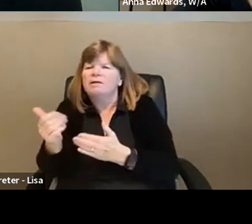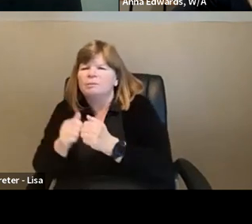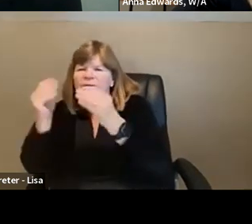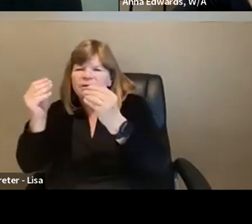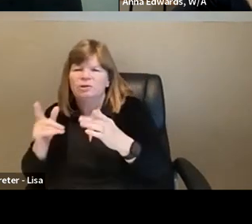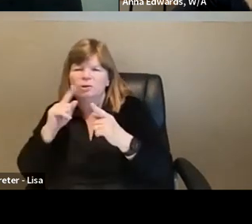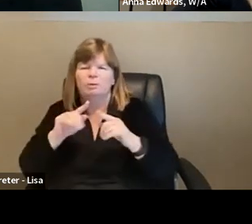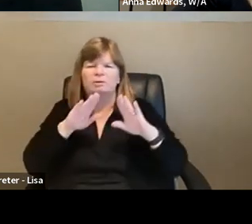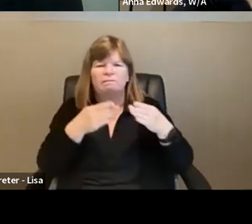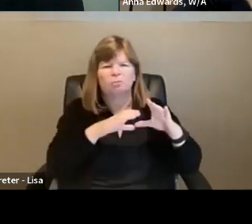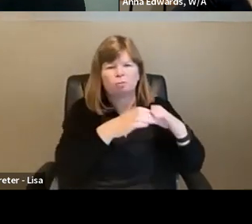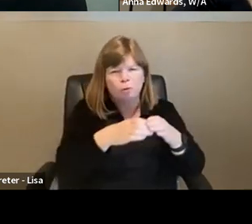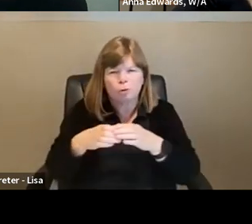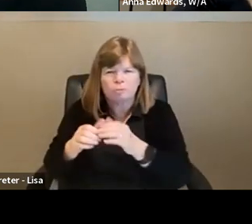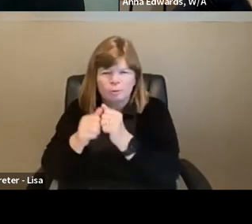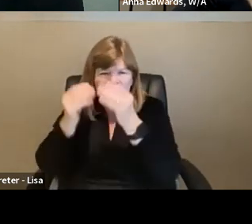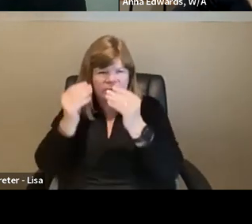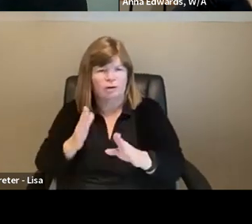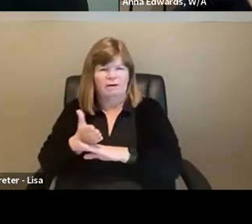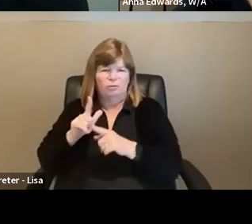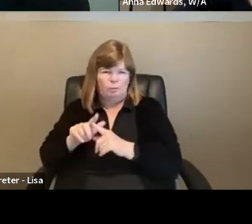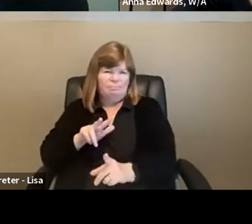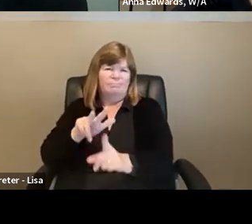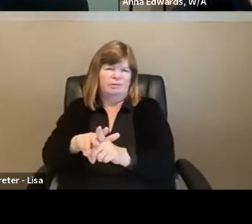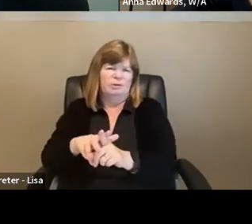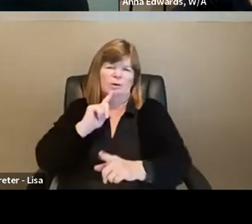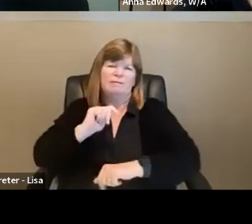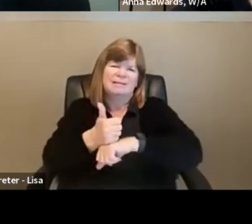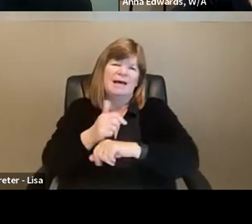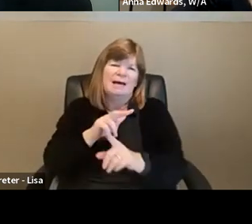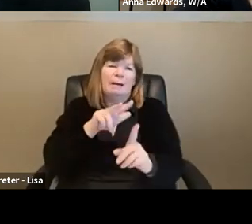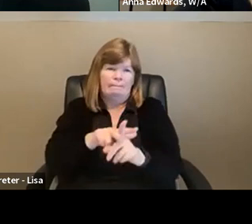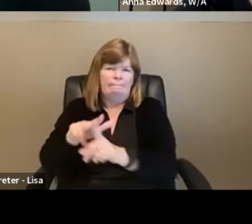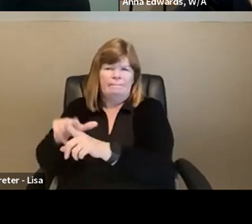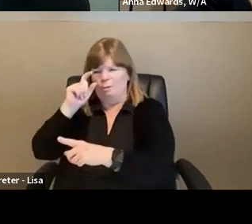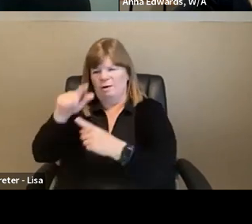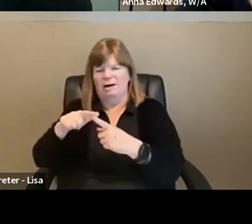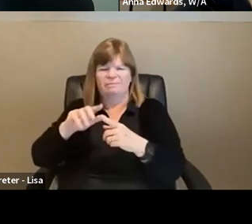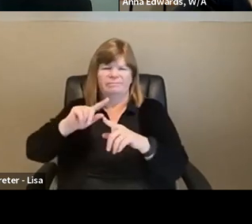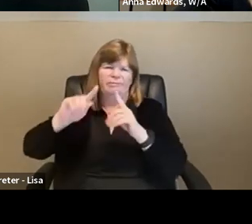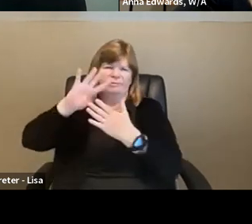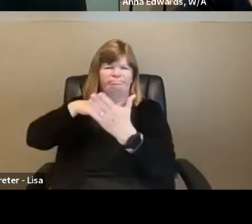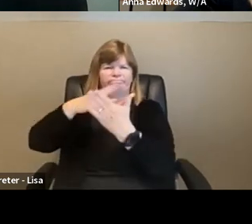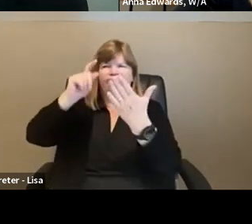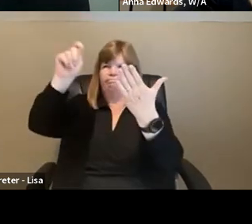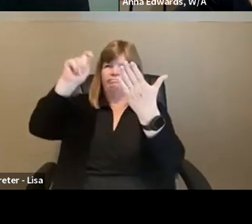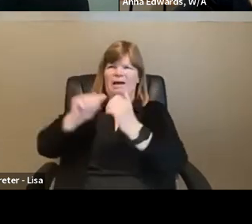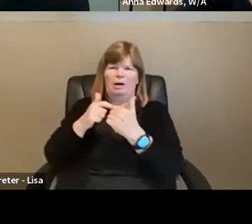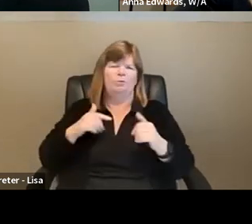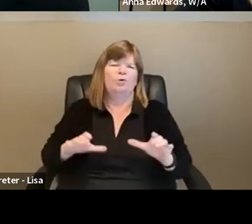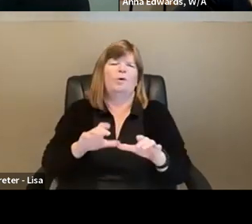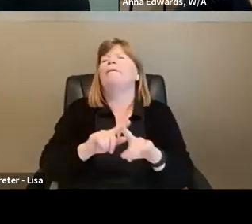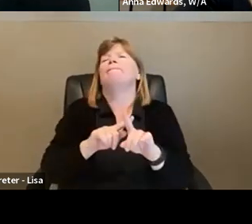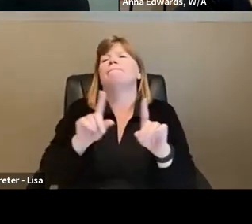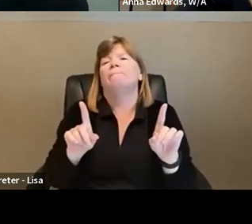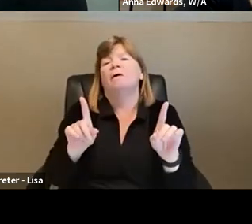focus groups with teachers after these implementation. We have some set implementation walks because we have metrics for how we're doing. But then we